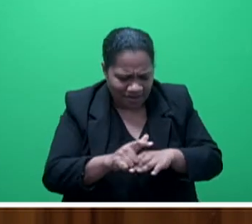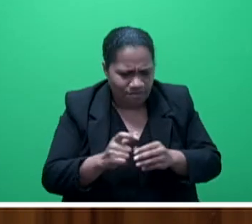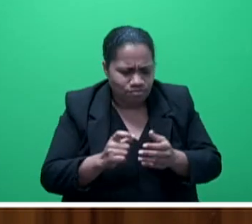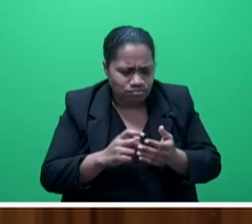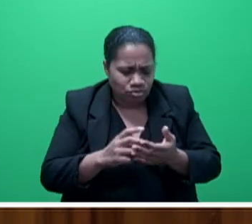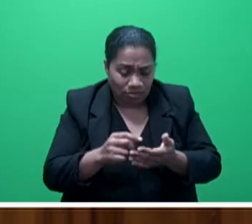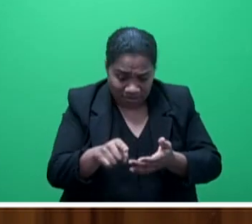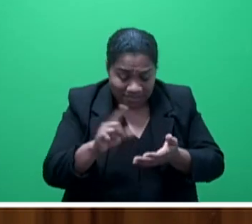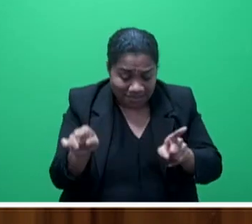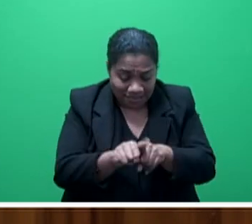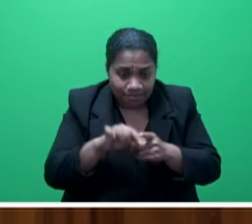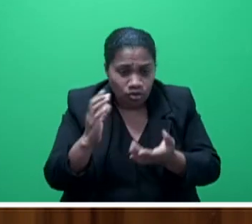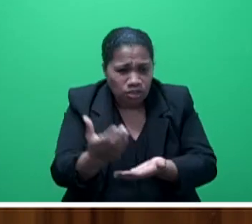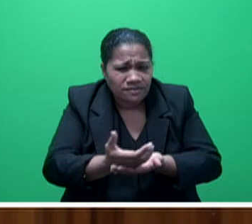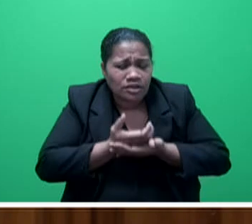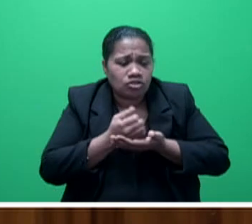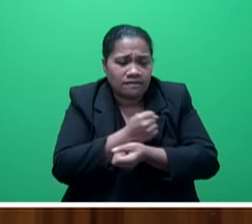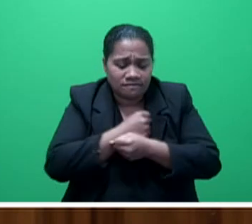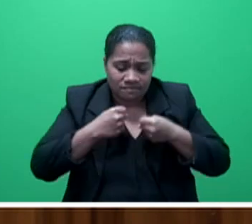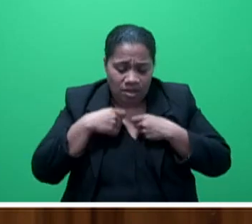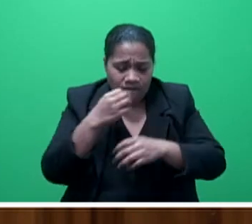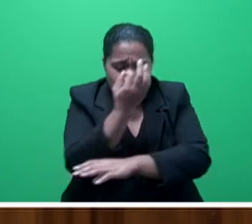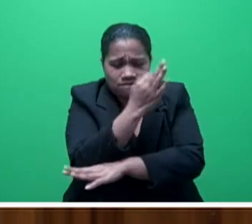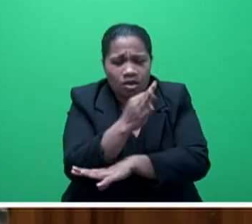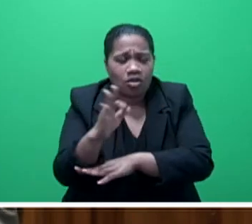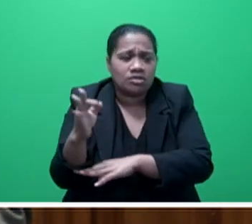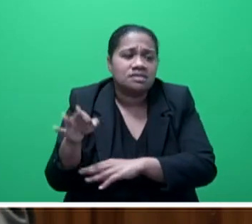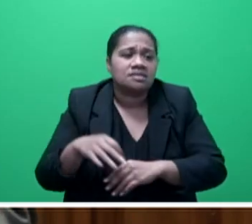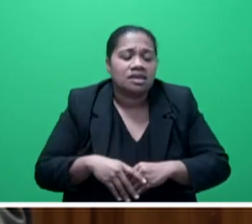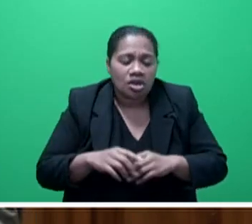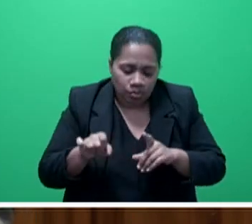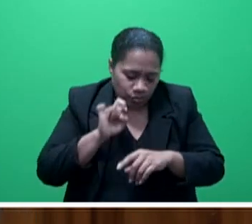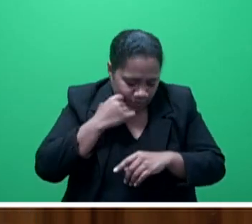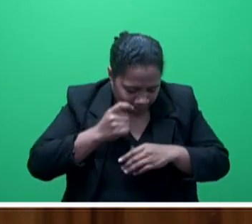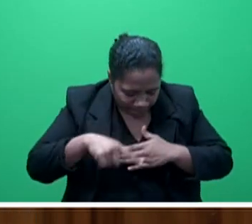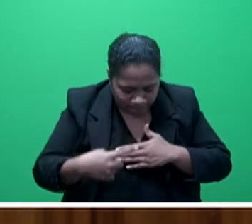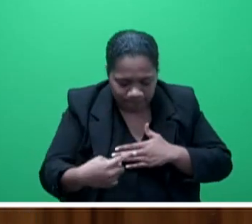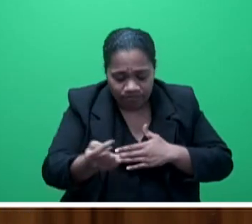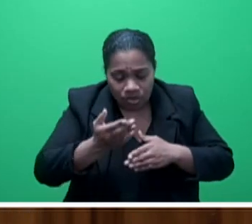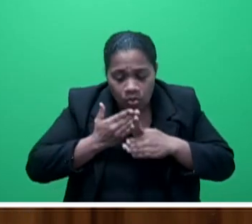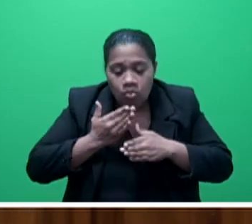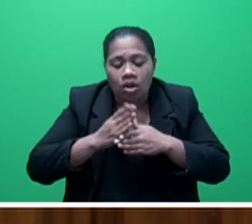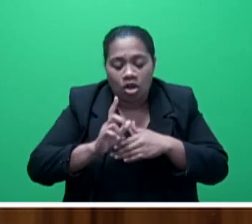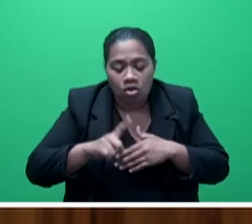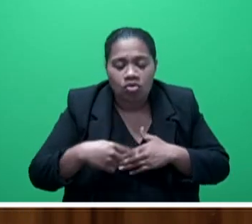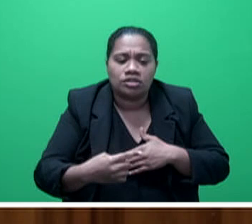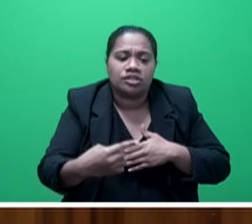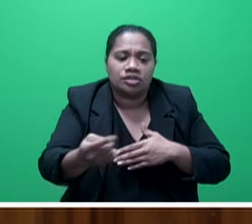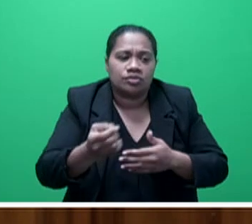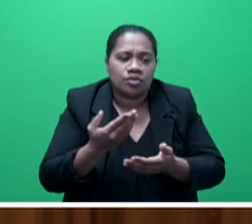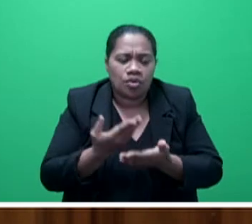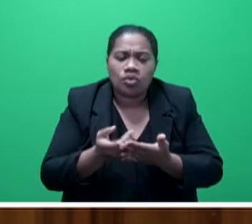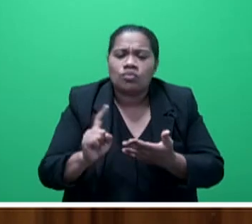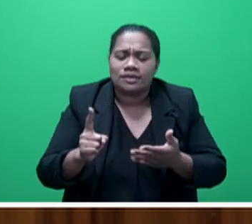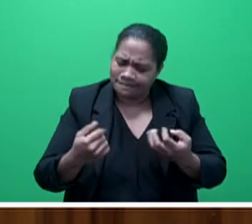our forests and enhancement of our forest carbon stocks is sustained. Work continues on the completion of the geodetic datum